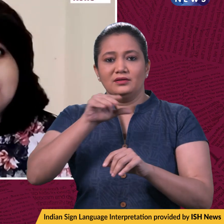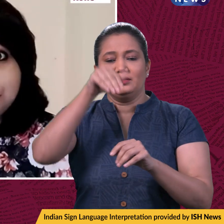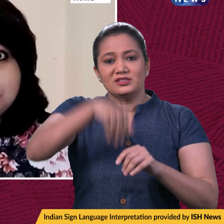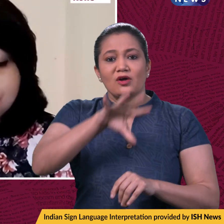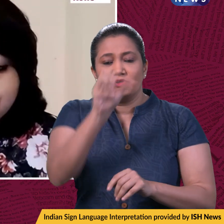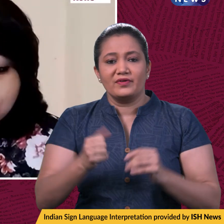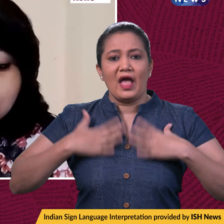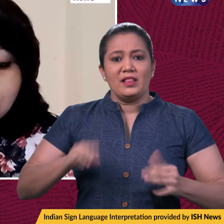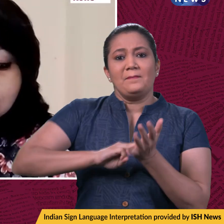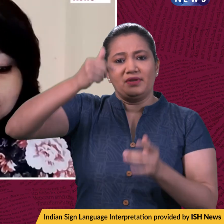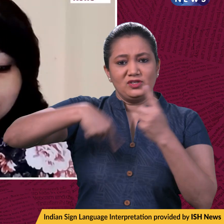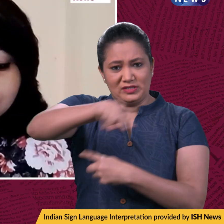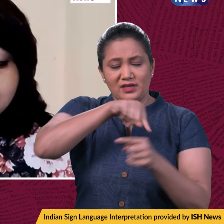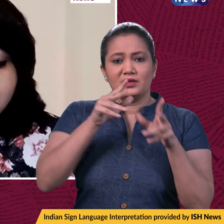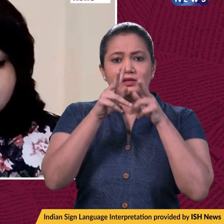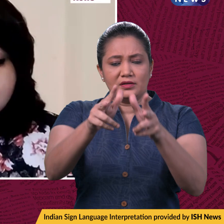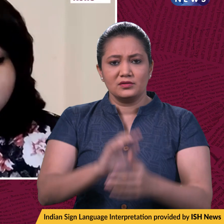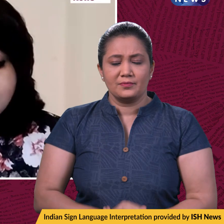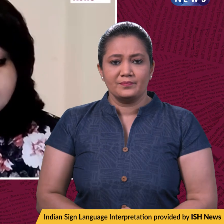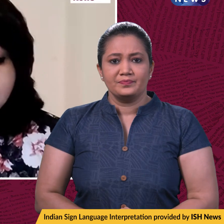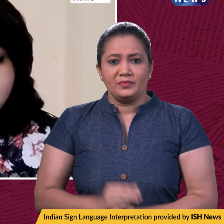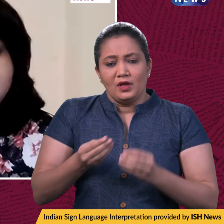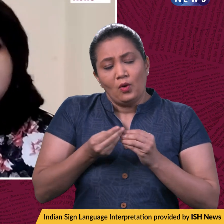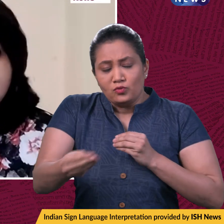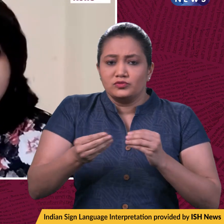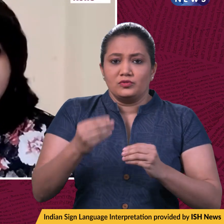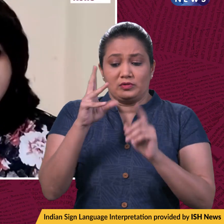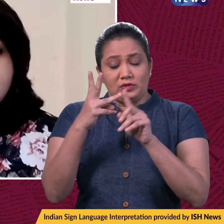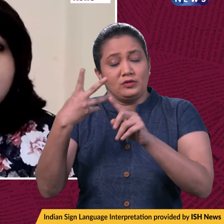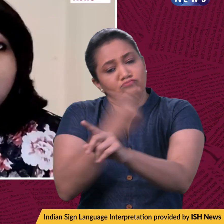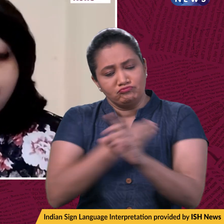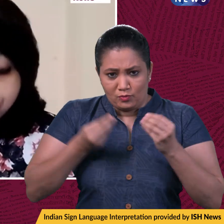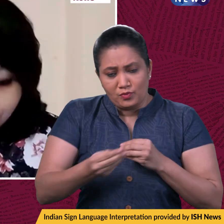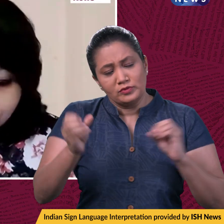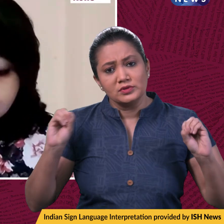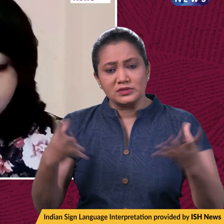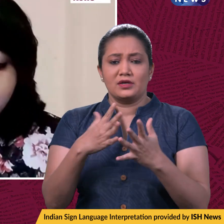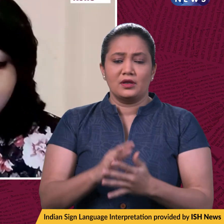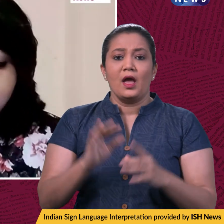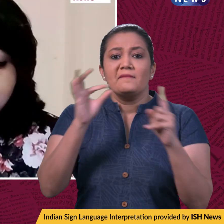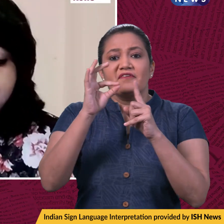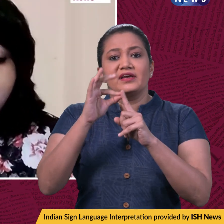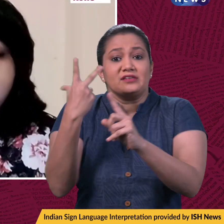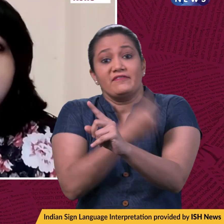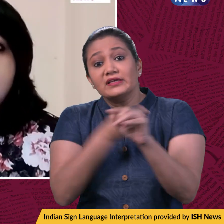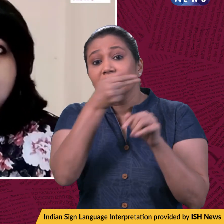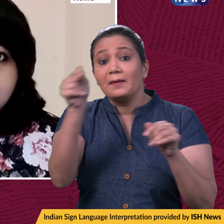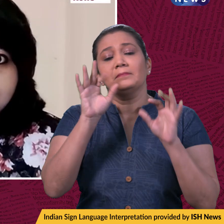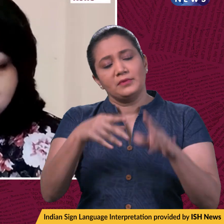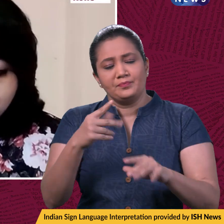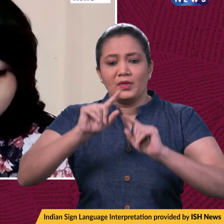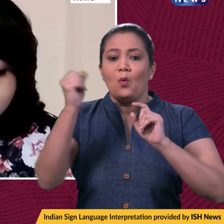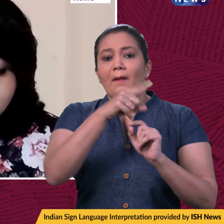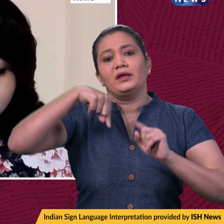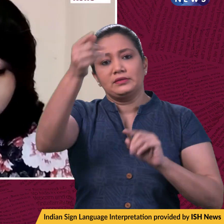Africa's health ministry has announced that the country will start booster doses of Pfizer vaccine from